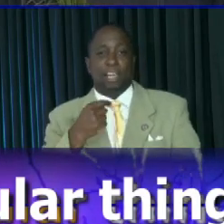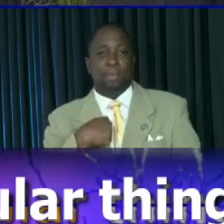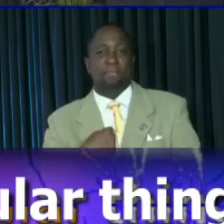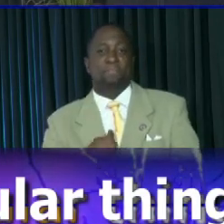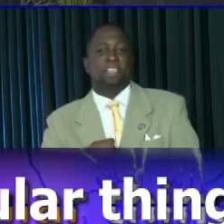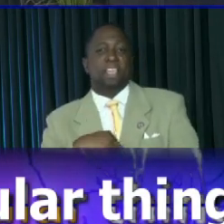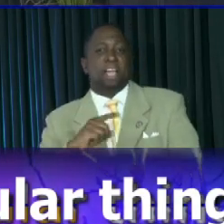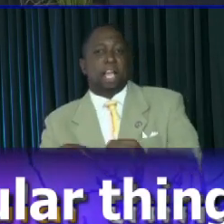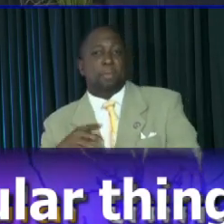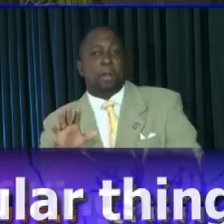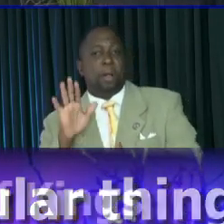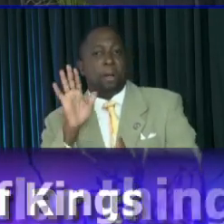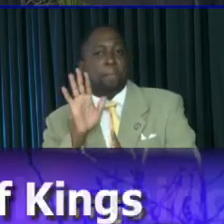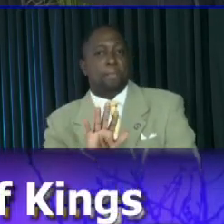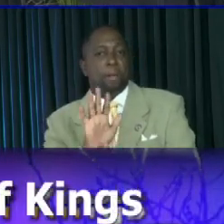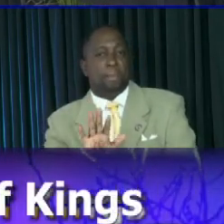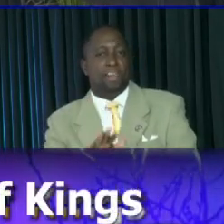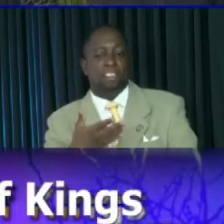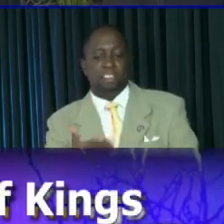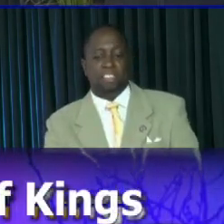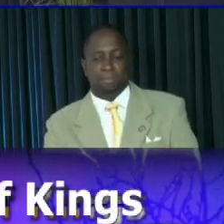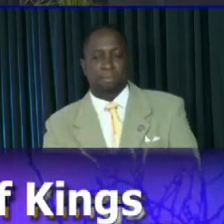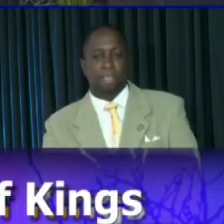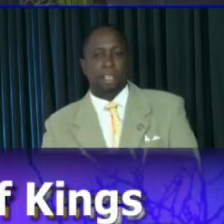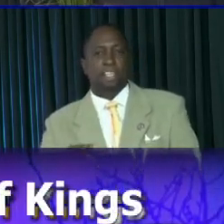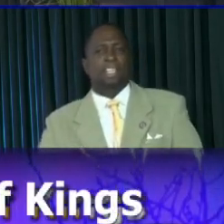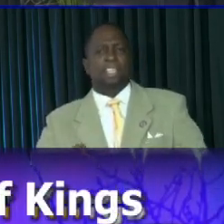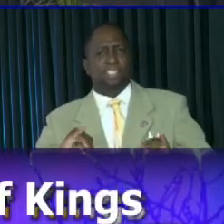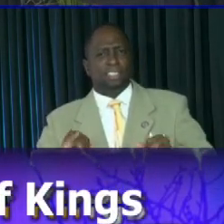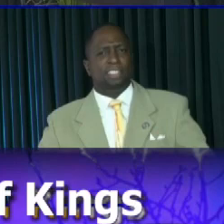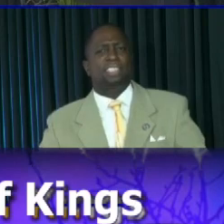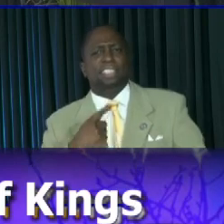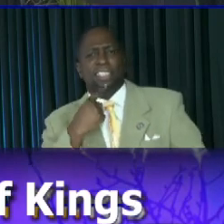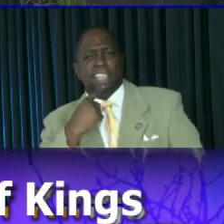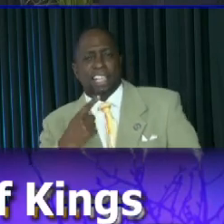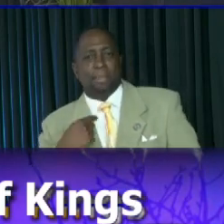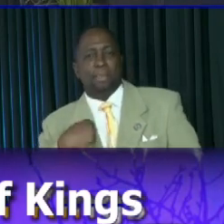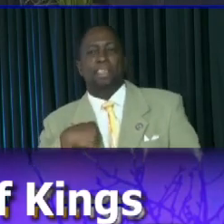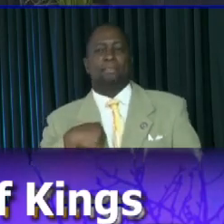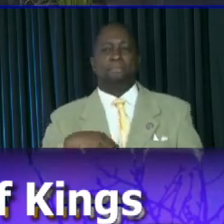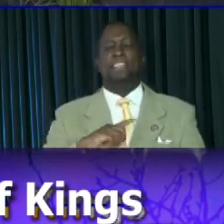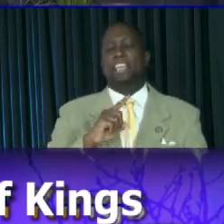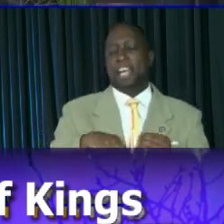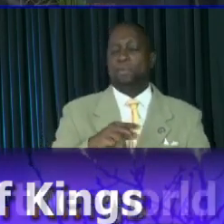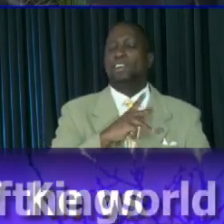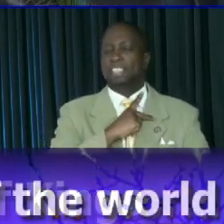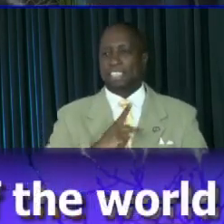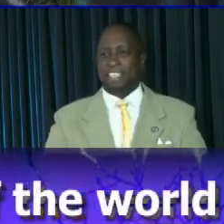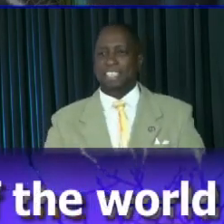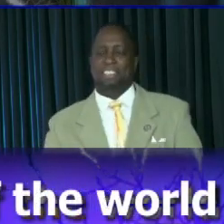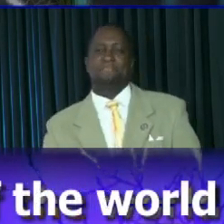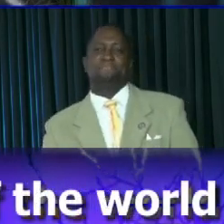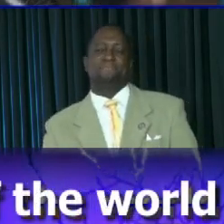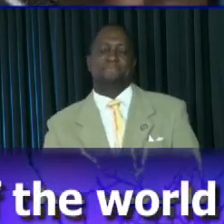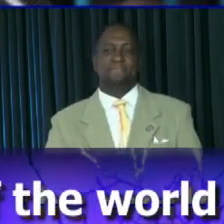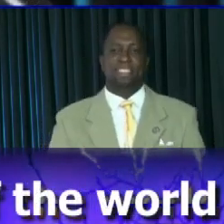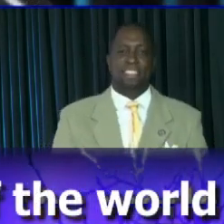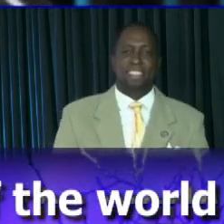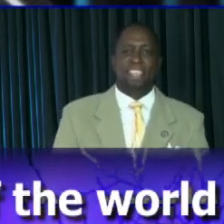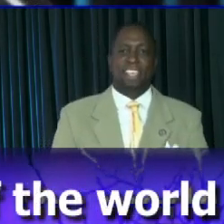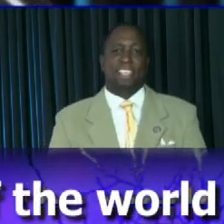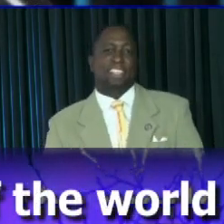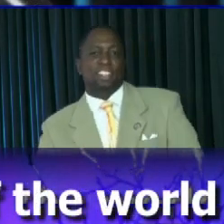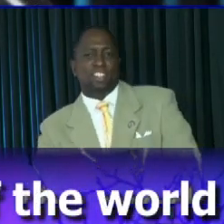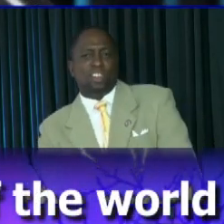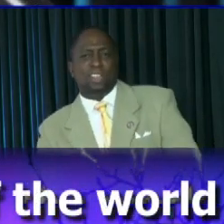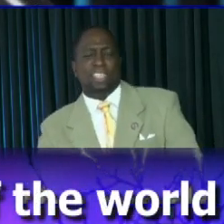The popular things, just tell me about the King of Kings. Don't tell